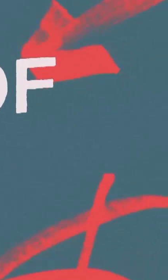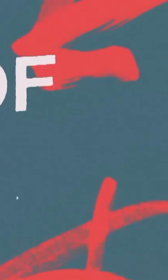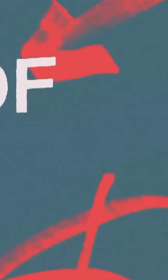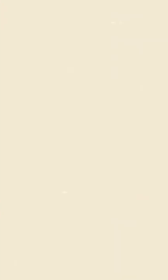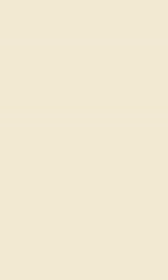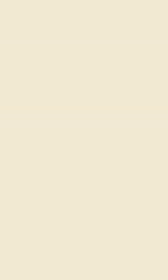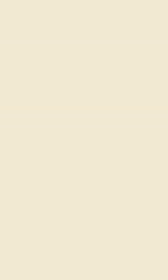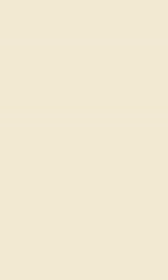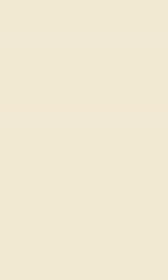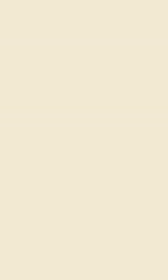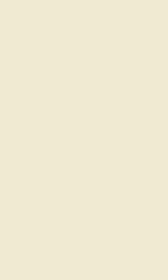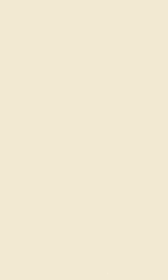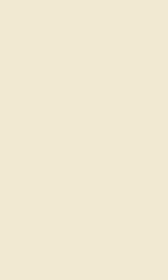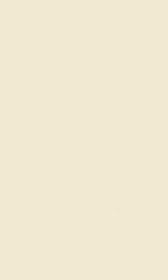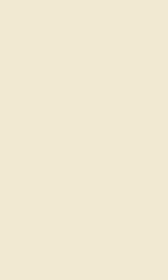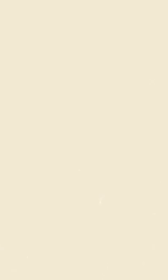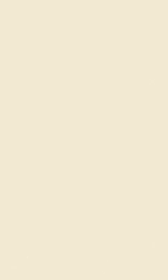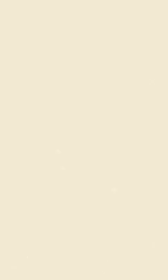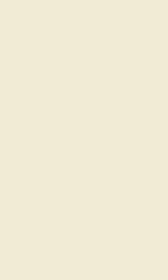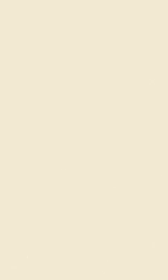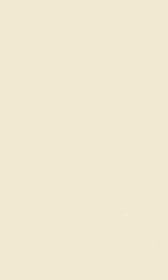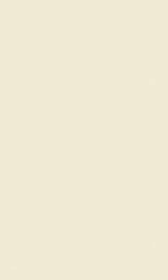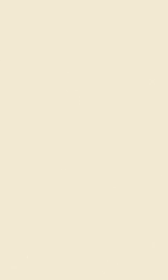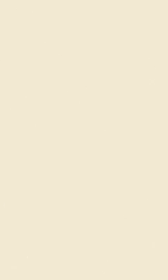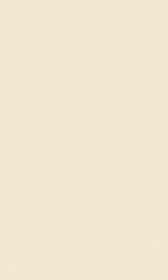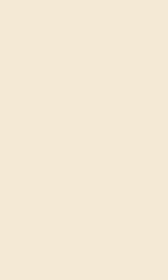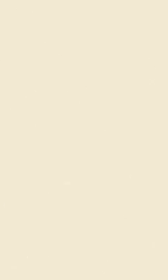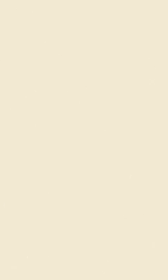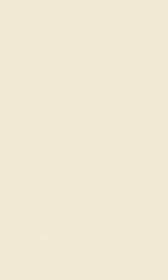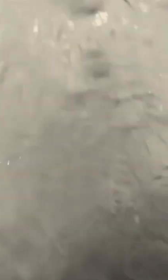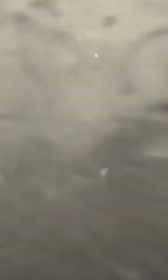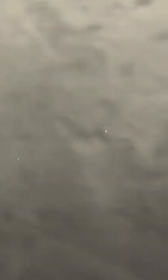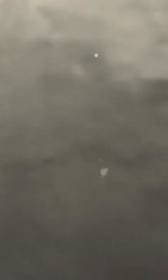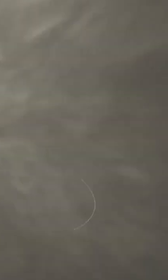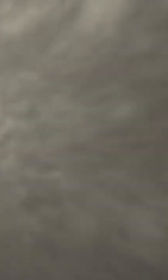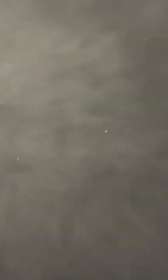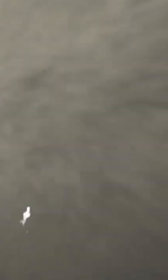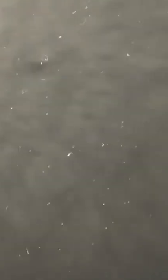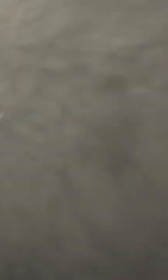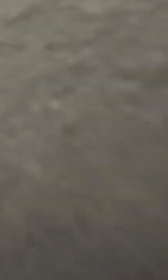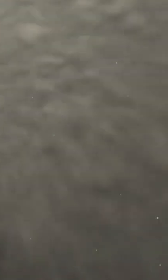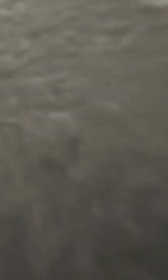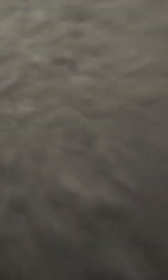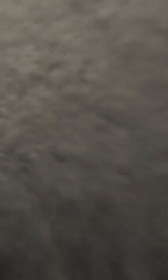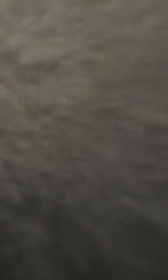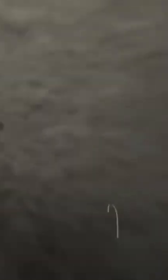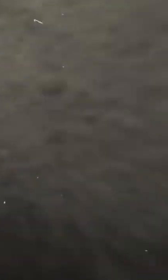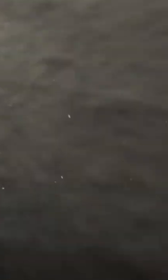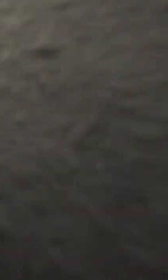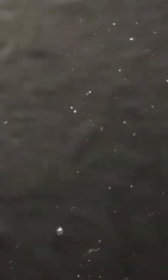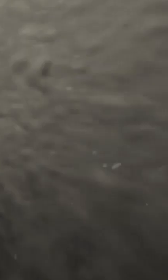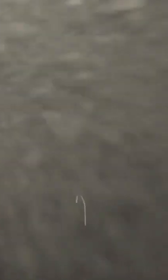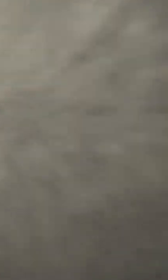scripture? So let's put ourselves back in touch with the real people of the Bible. People who faced real situations